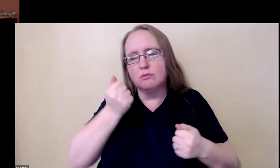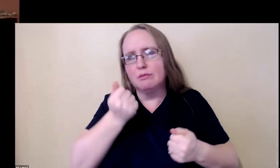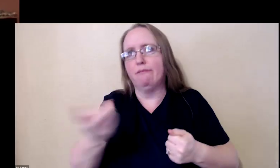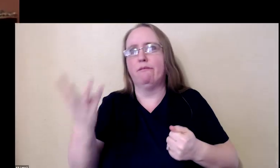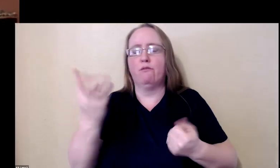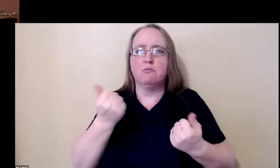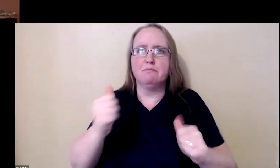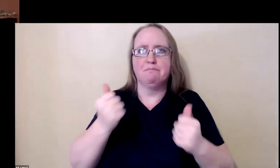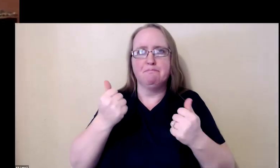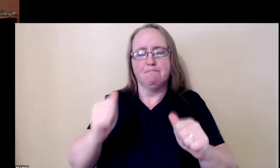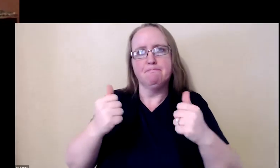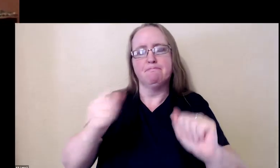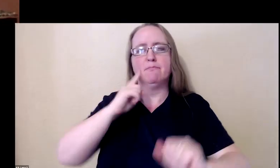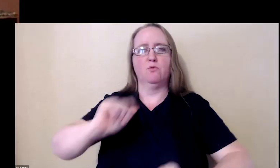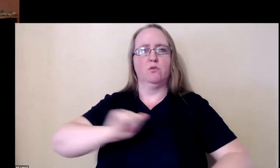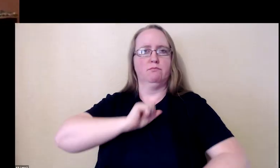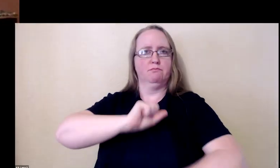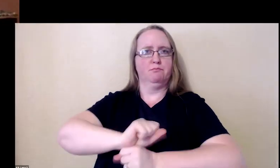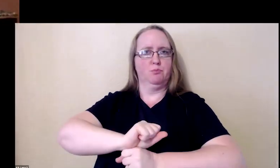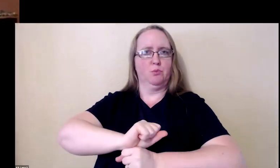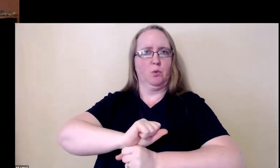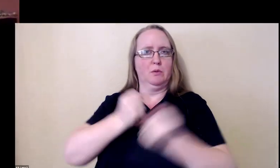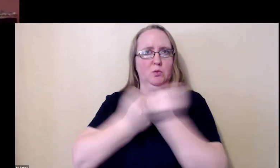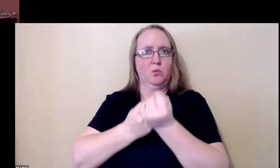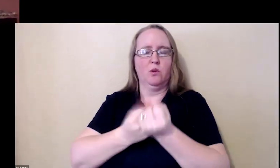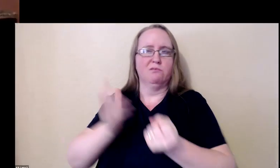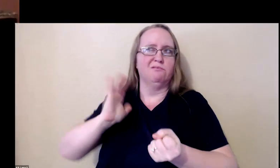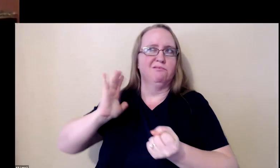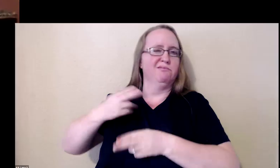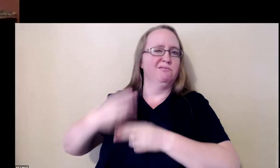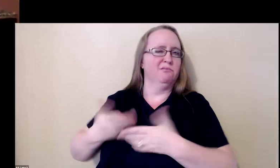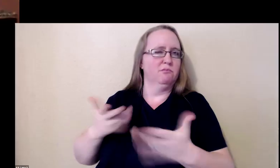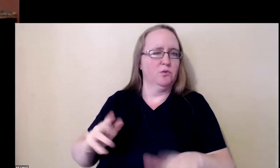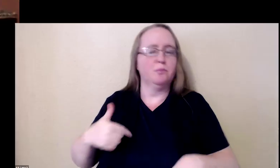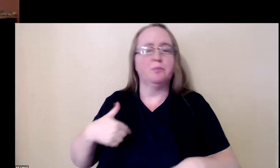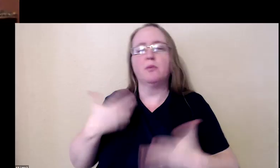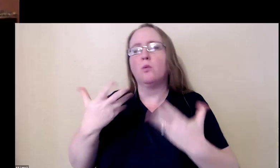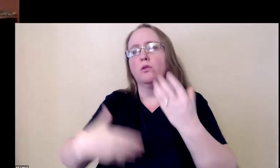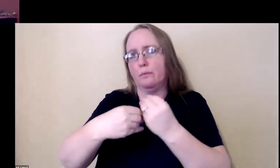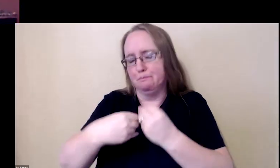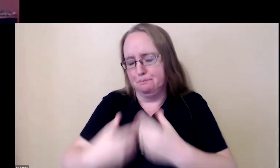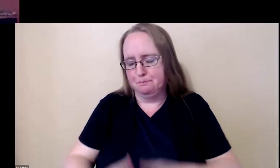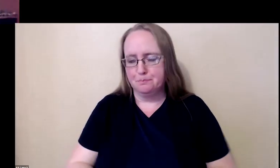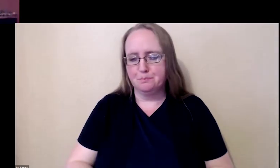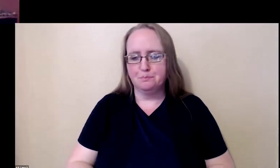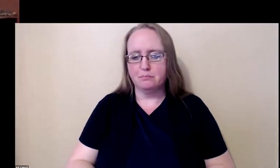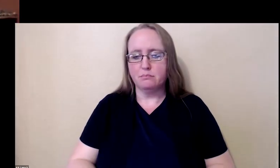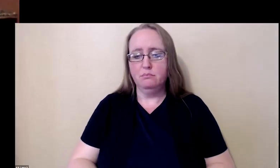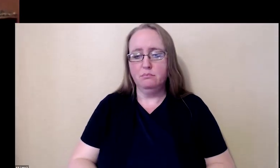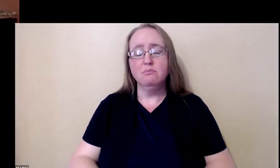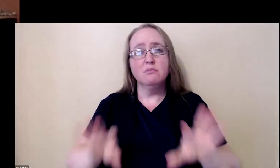self-employment support, as mentioned previously, and I would like to add the following. First, the forms that are used